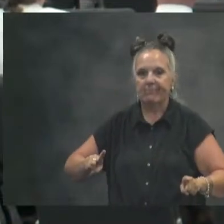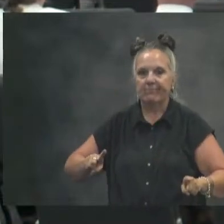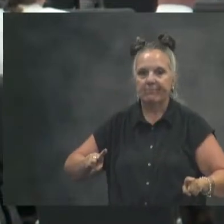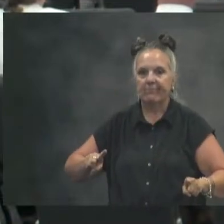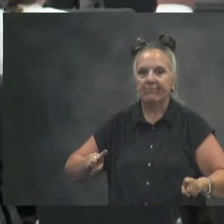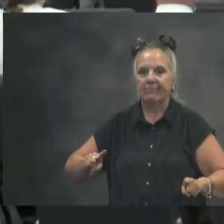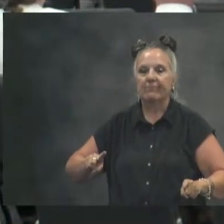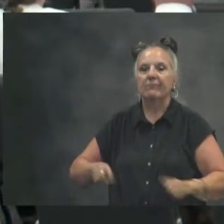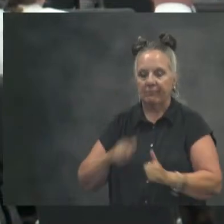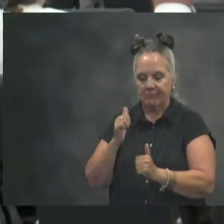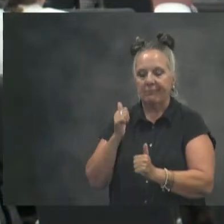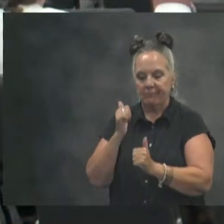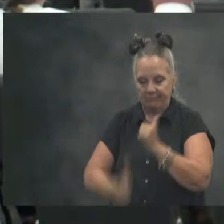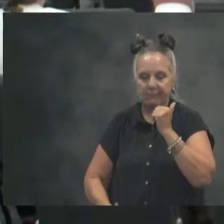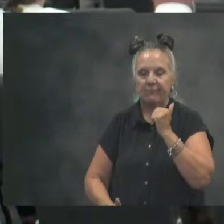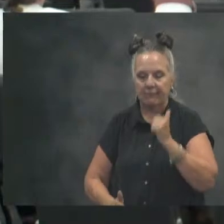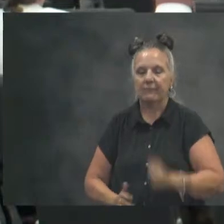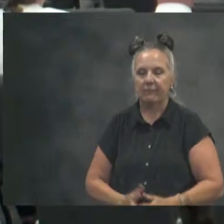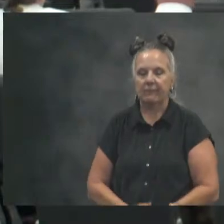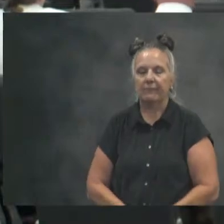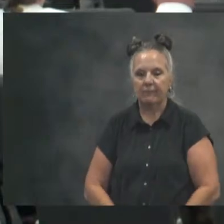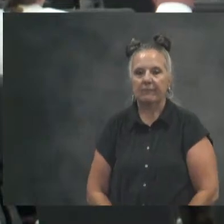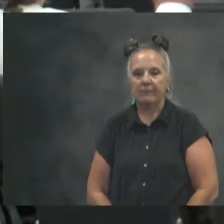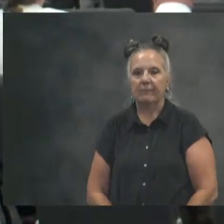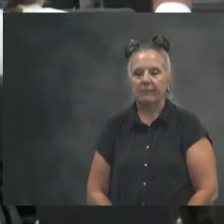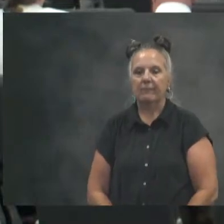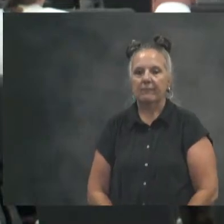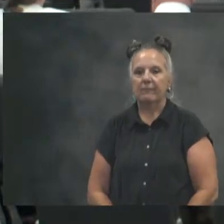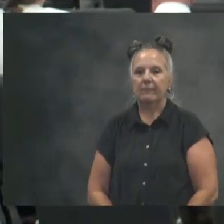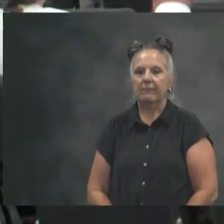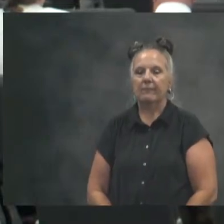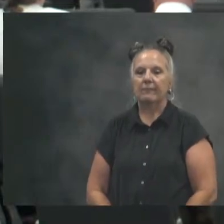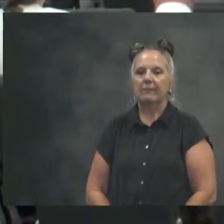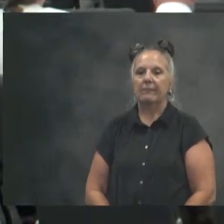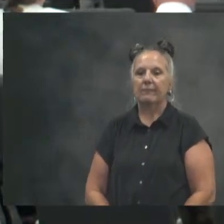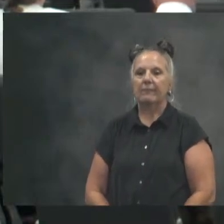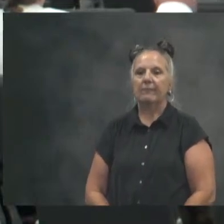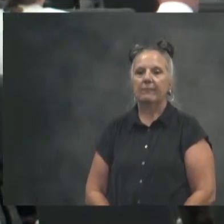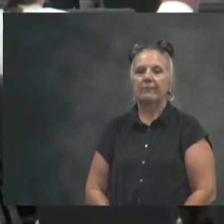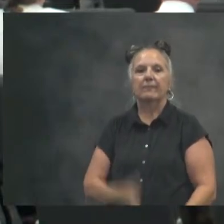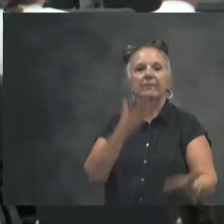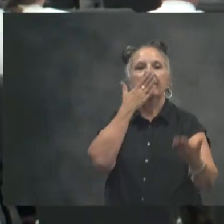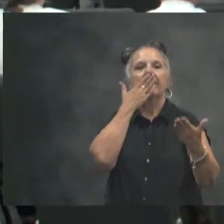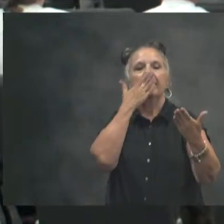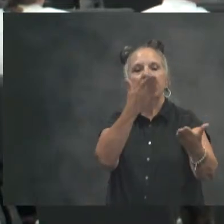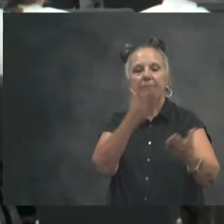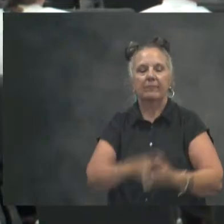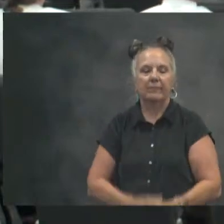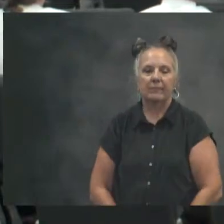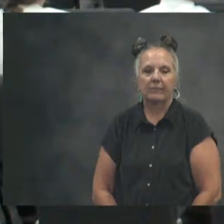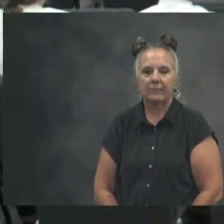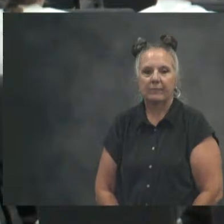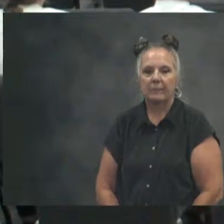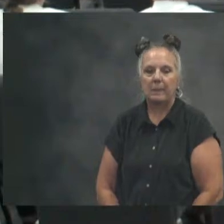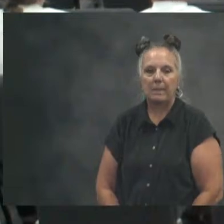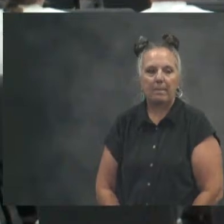member concurs, so the motion carries, and we have an approved consent agenda. Thank you, Mr. Bechtel.